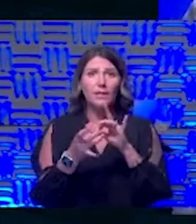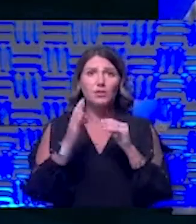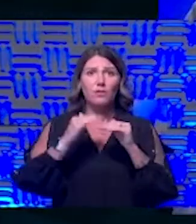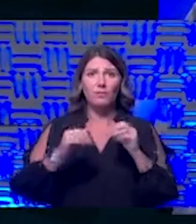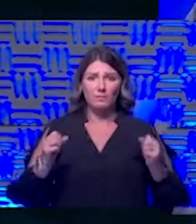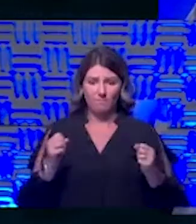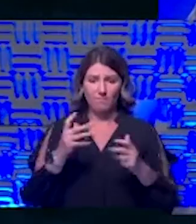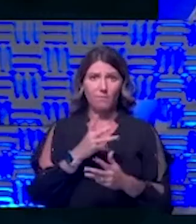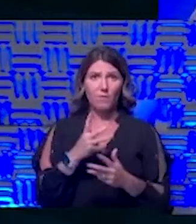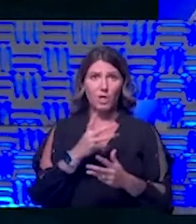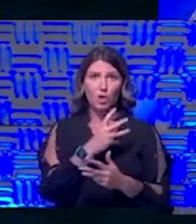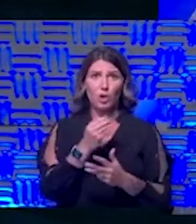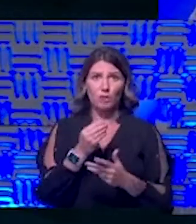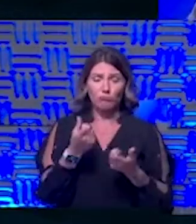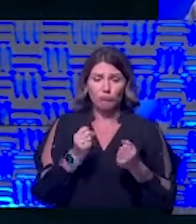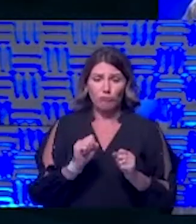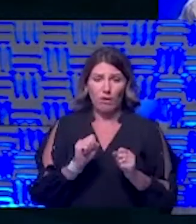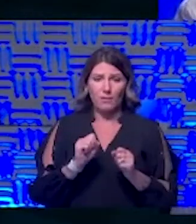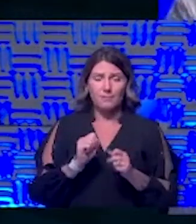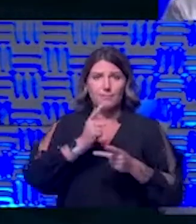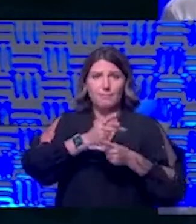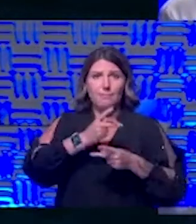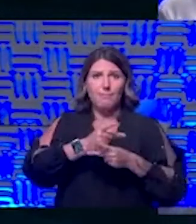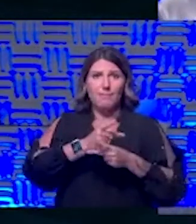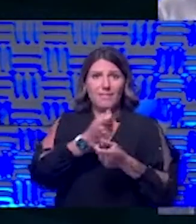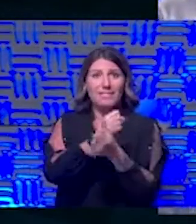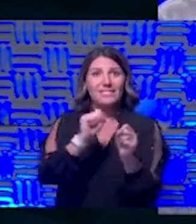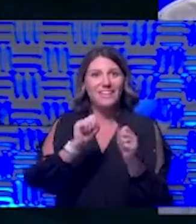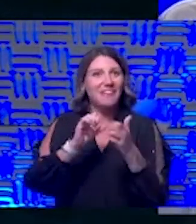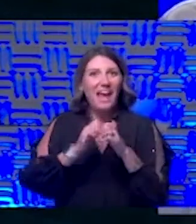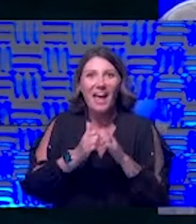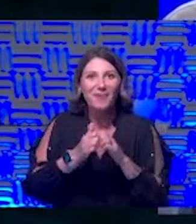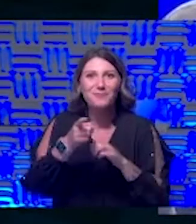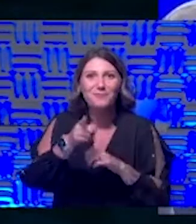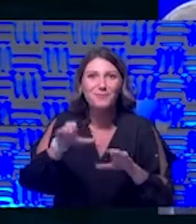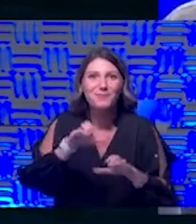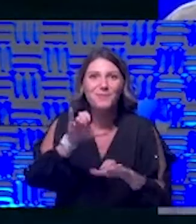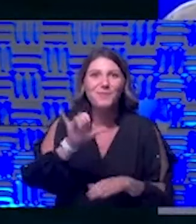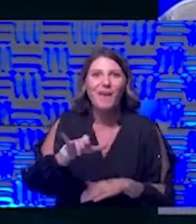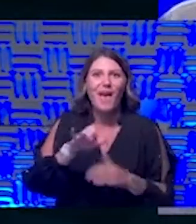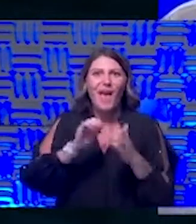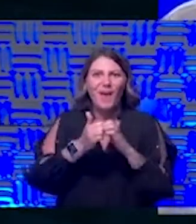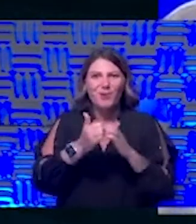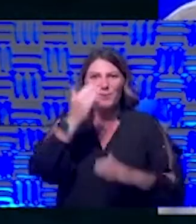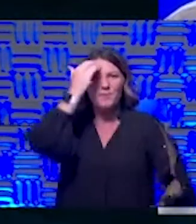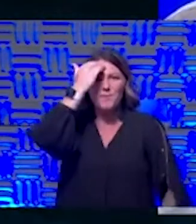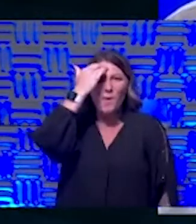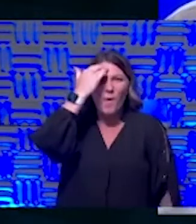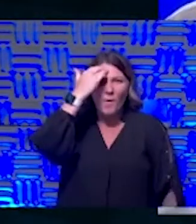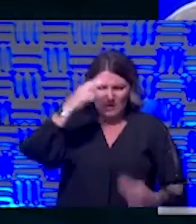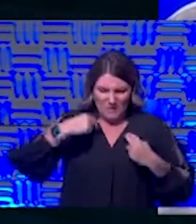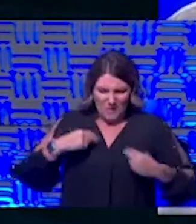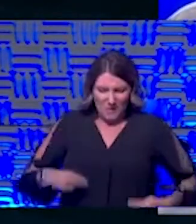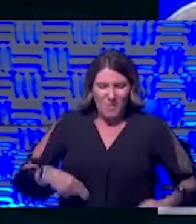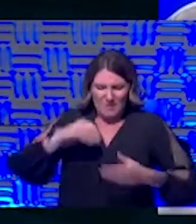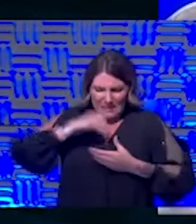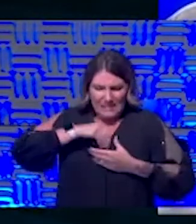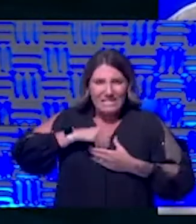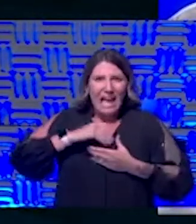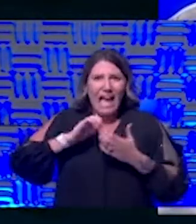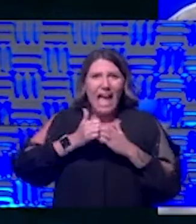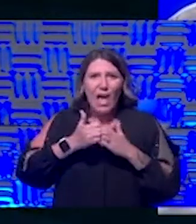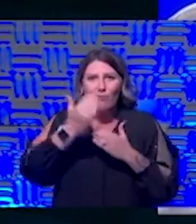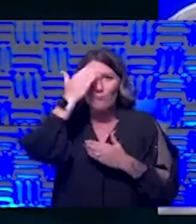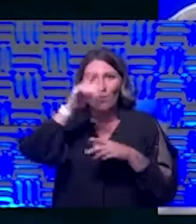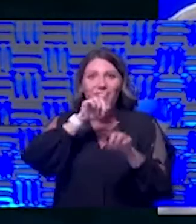fear and trying to keep yourself safe? Man, how do you do that? How do you know that as a human being?